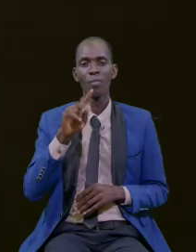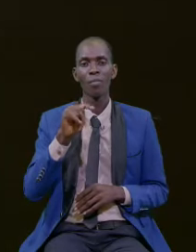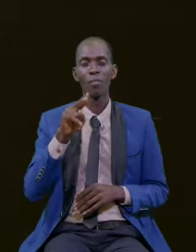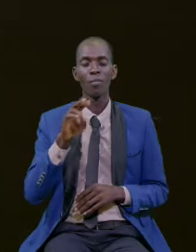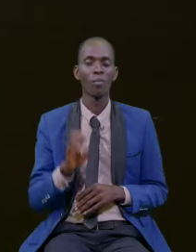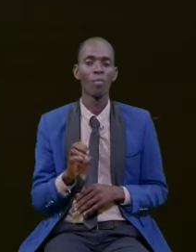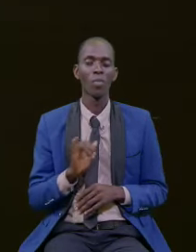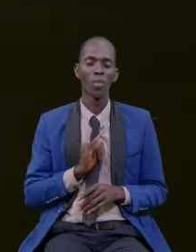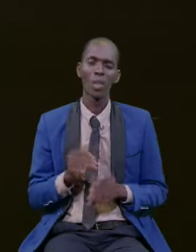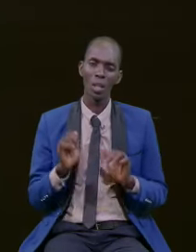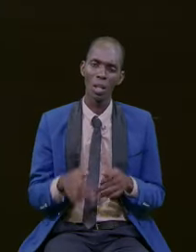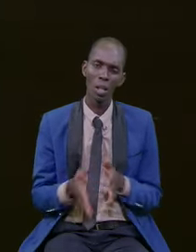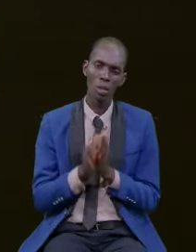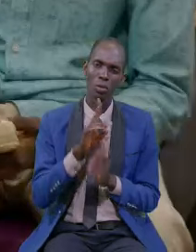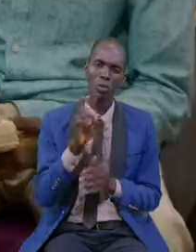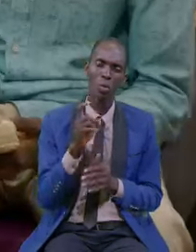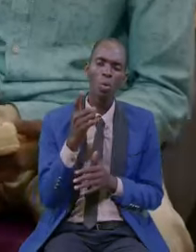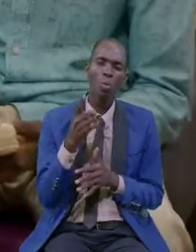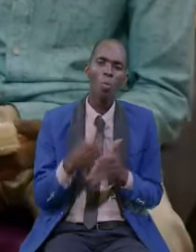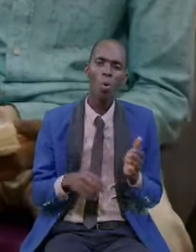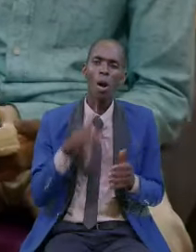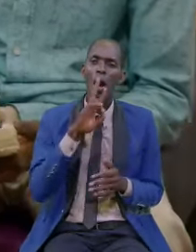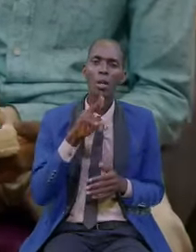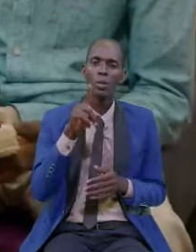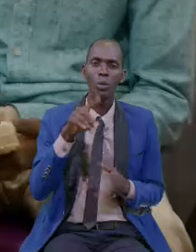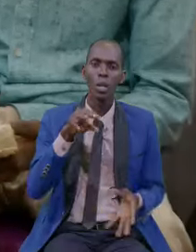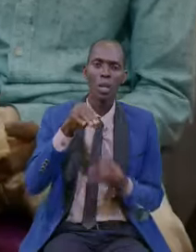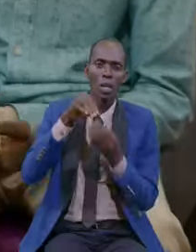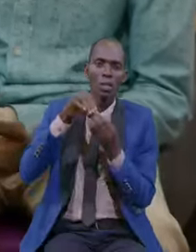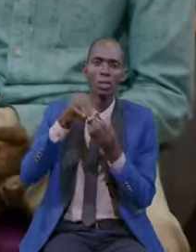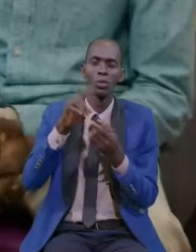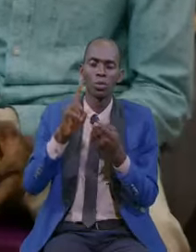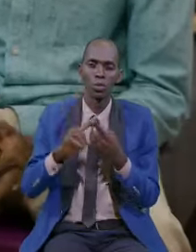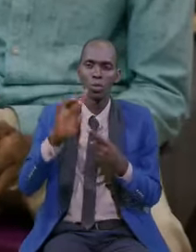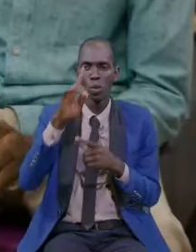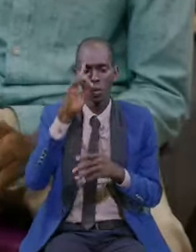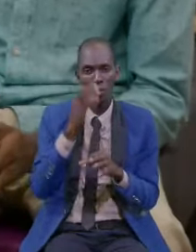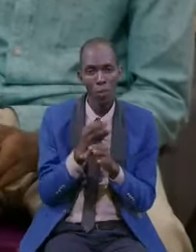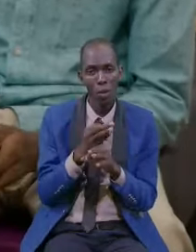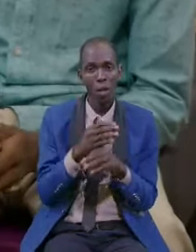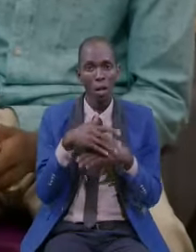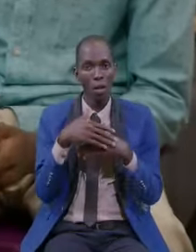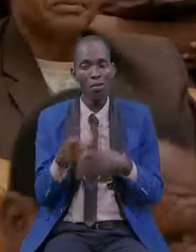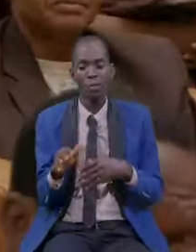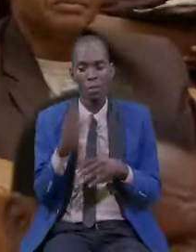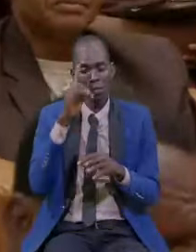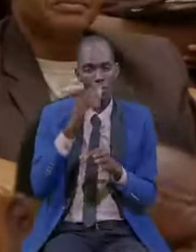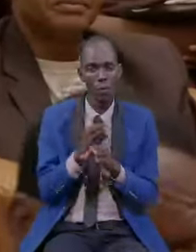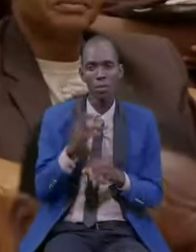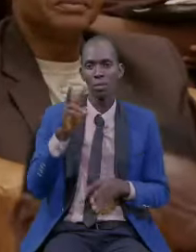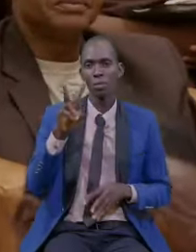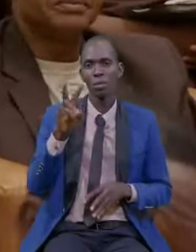you have that saves you? Are you adding virtue? And to virtue, knowledge. Are you